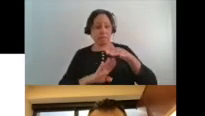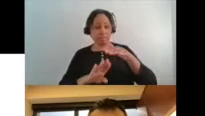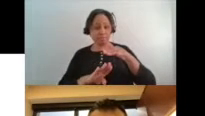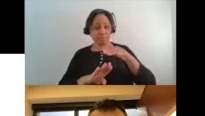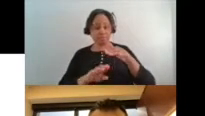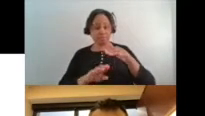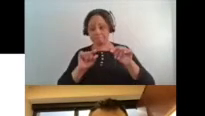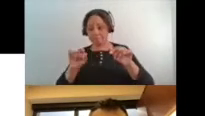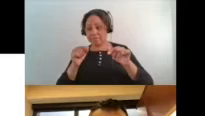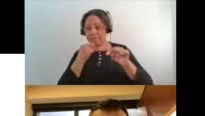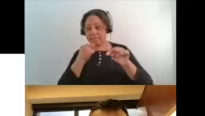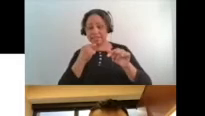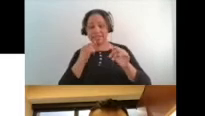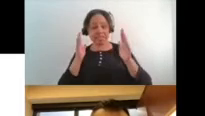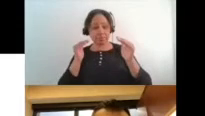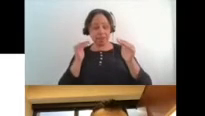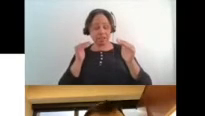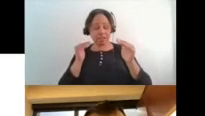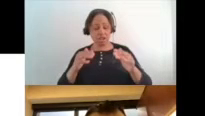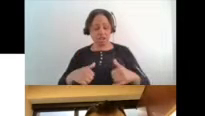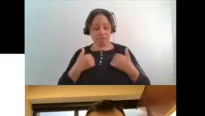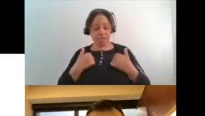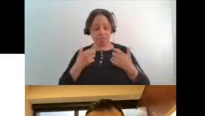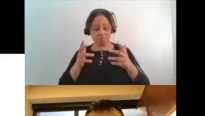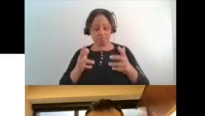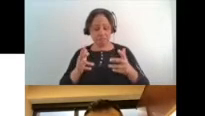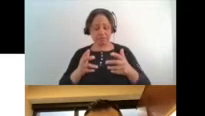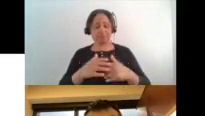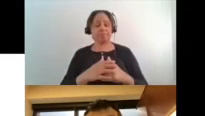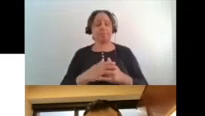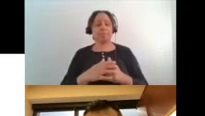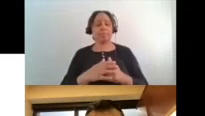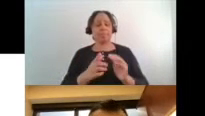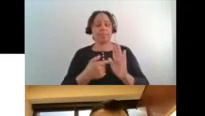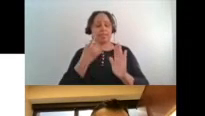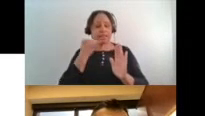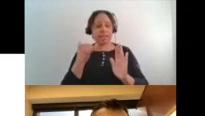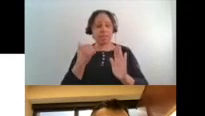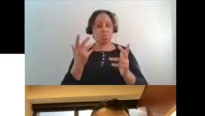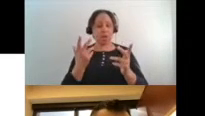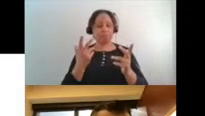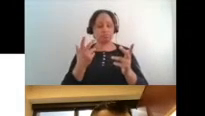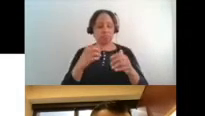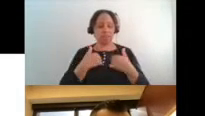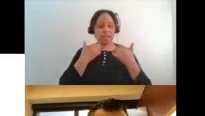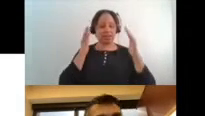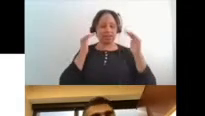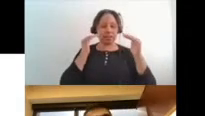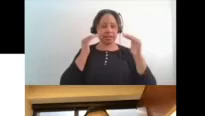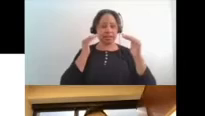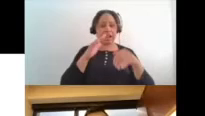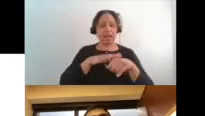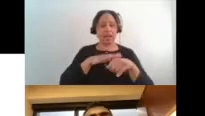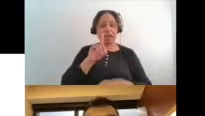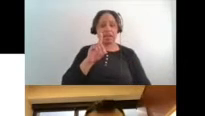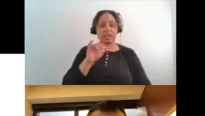the gold, the yellowish gold color, this is what people's life expectancy is on dialysis at the different age groups. And as you see, as people get